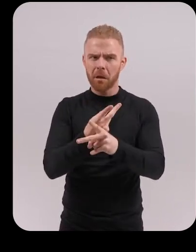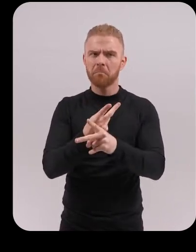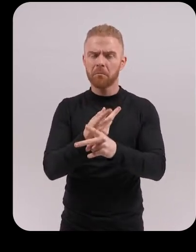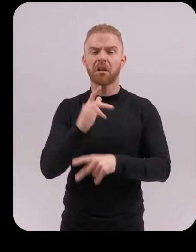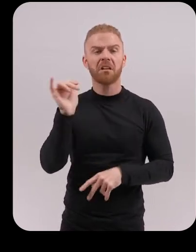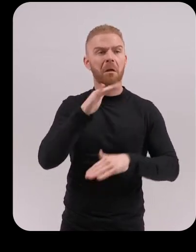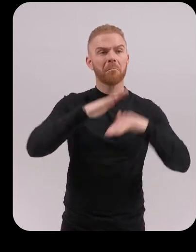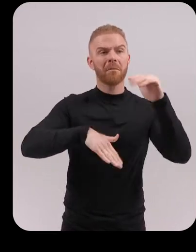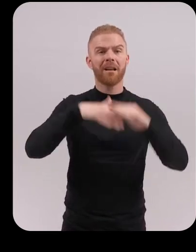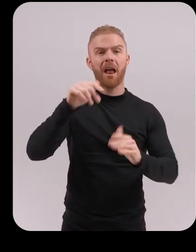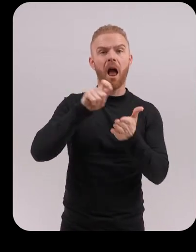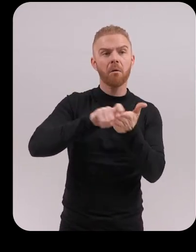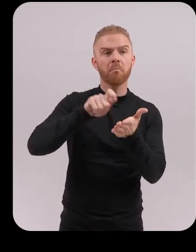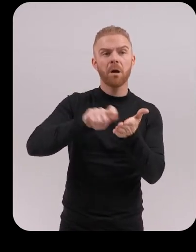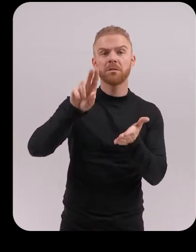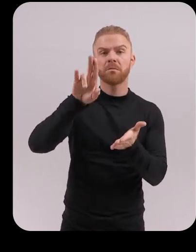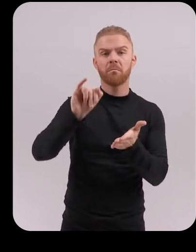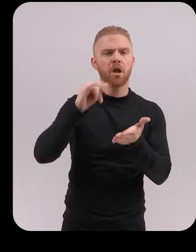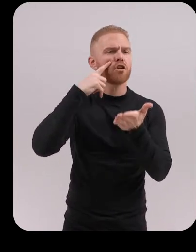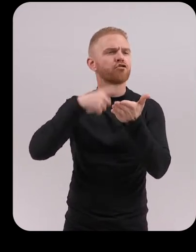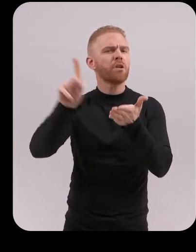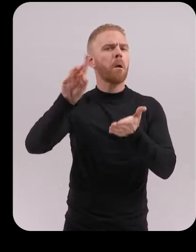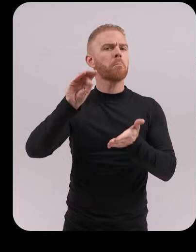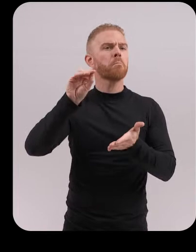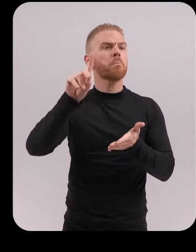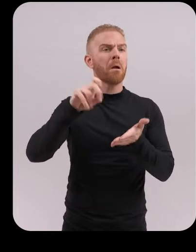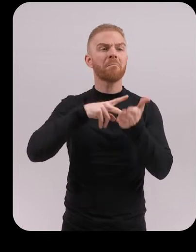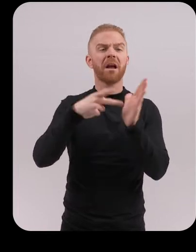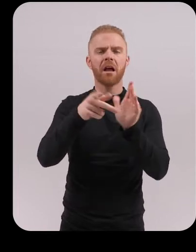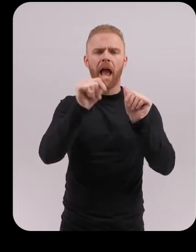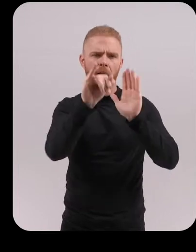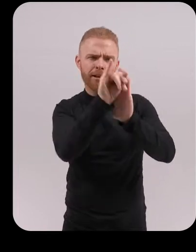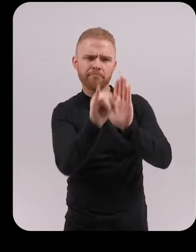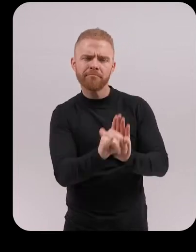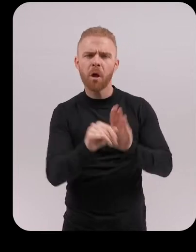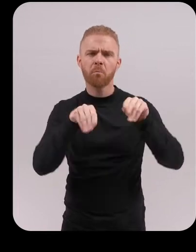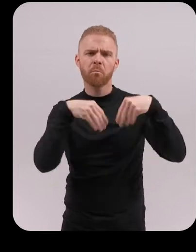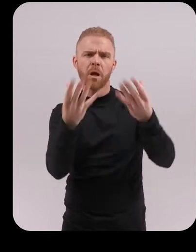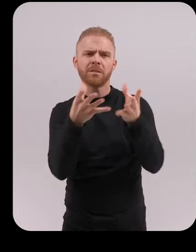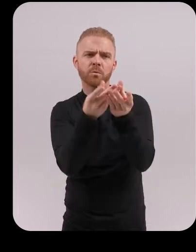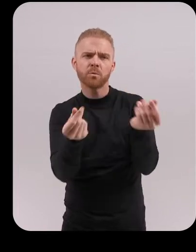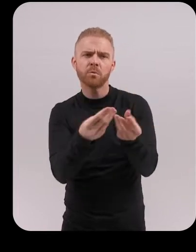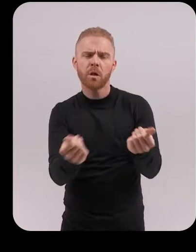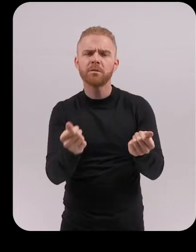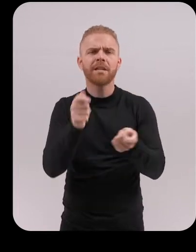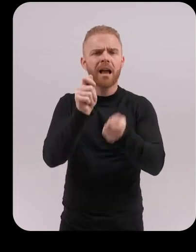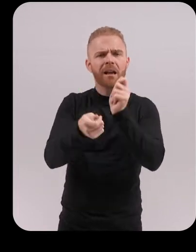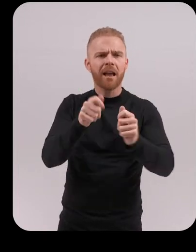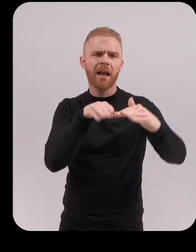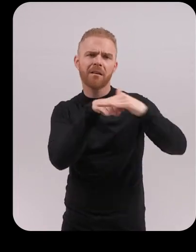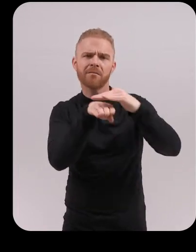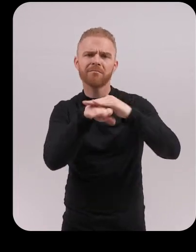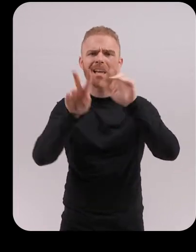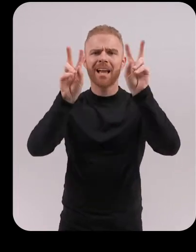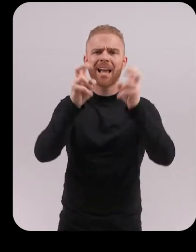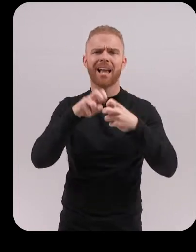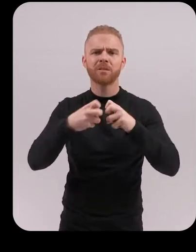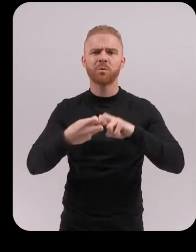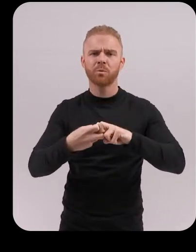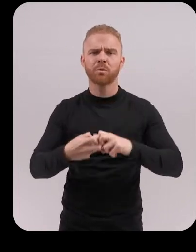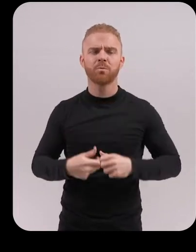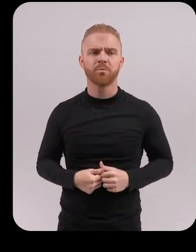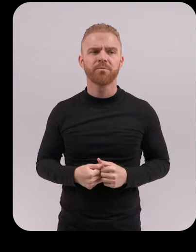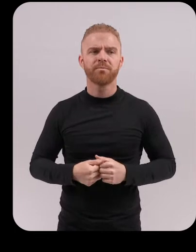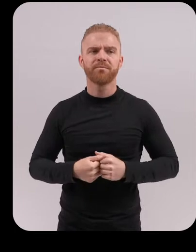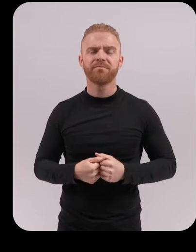a new Compose UI check mode, which helps you identify and provide solutions to adaptive and accessibility